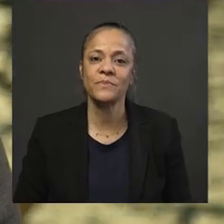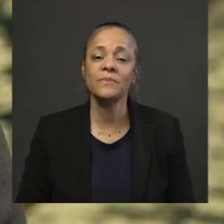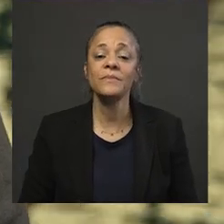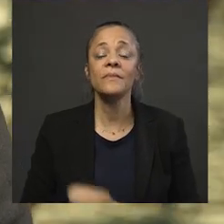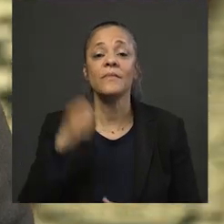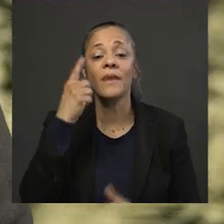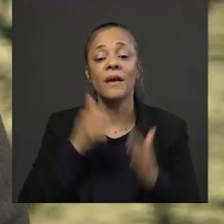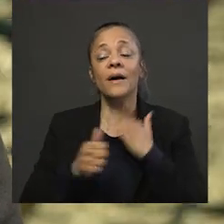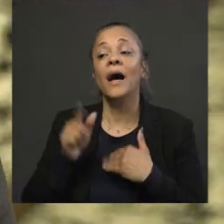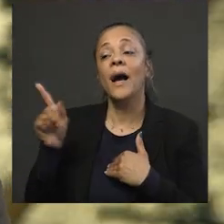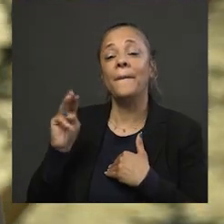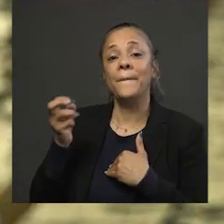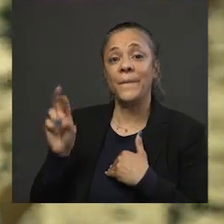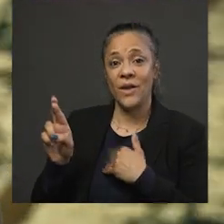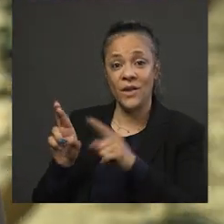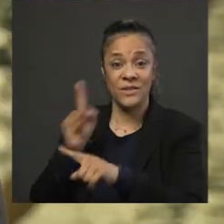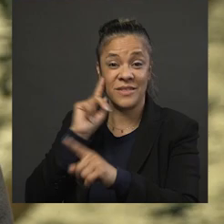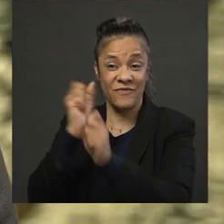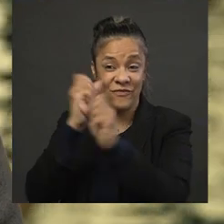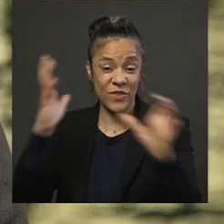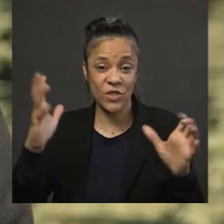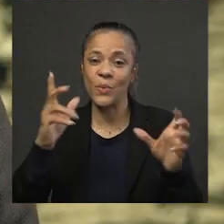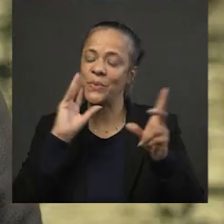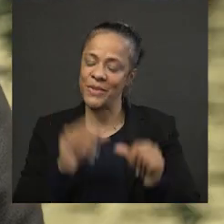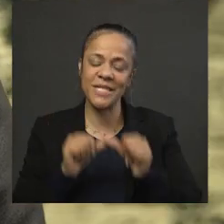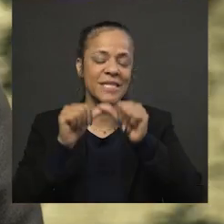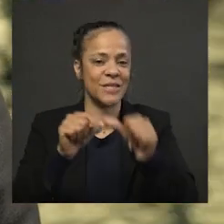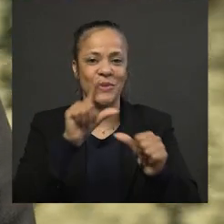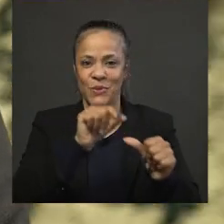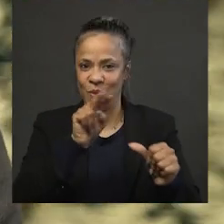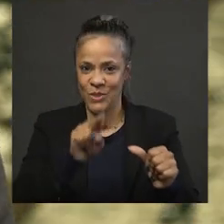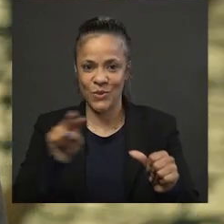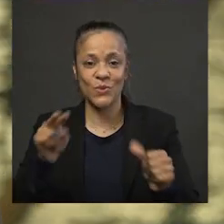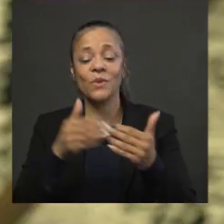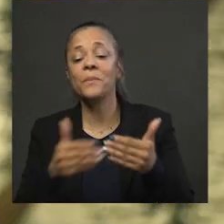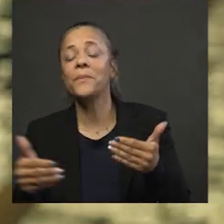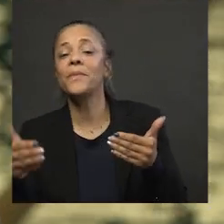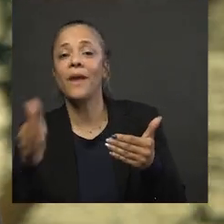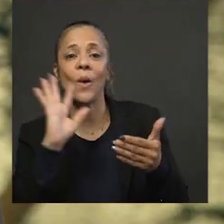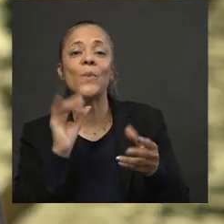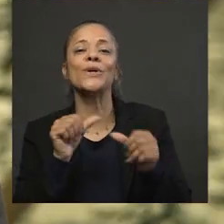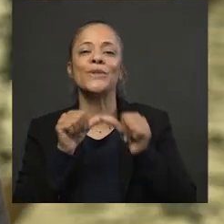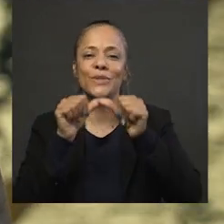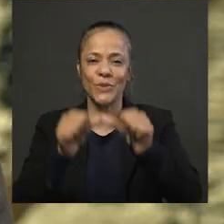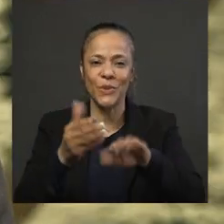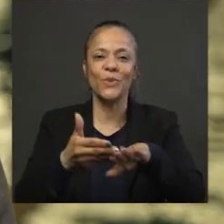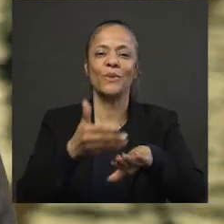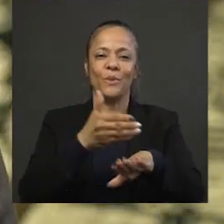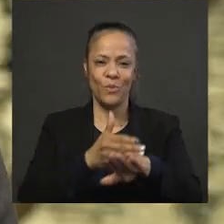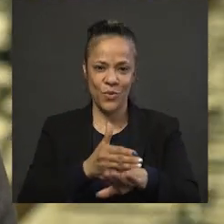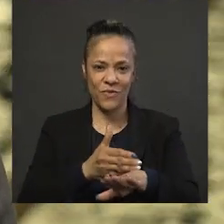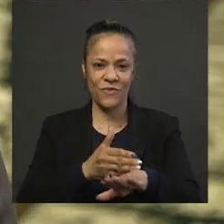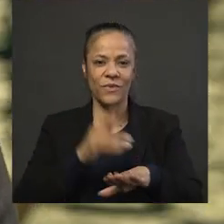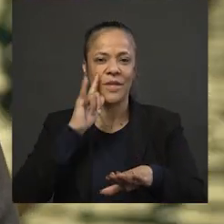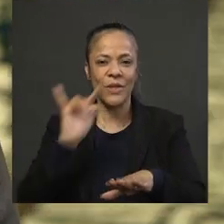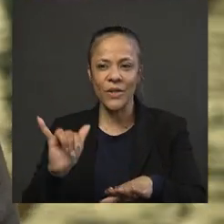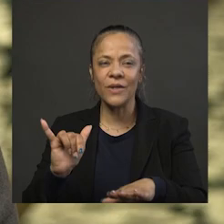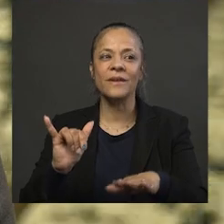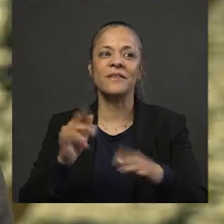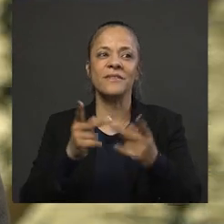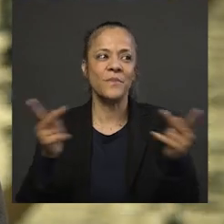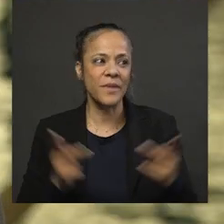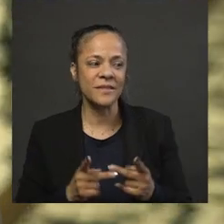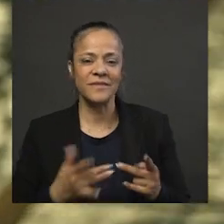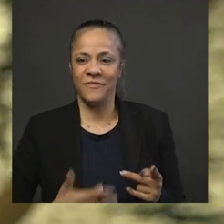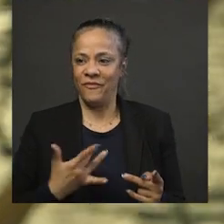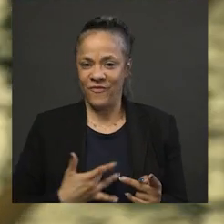Mayor Fulop's vision, we will continue as 2022 and beyond, we will continue to improve the look and feel and welcoming